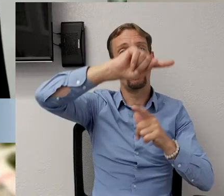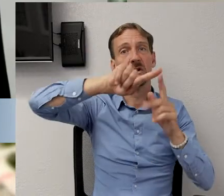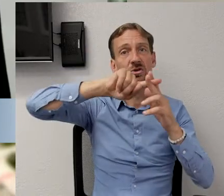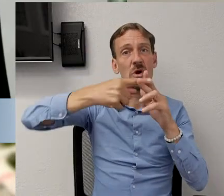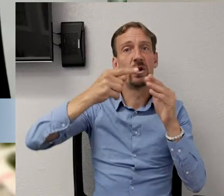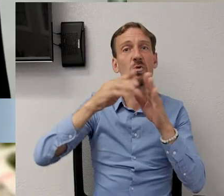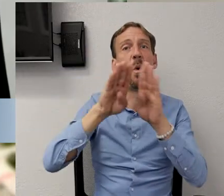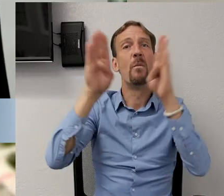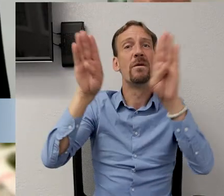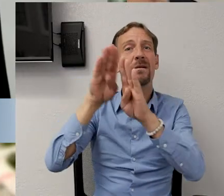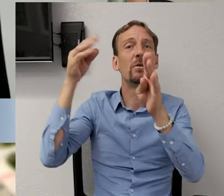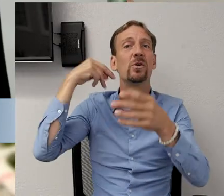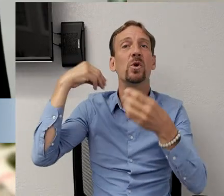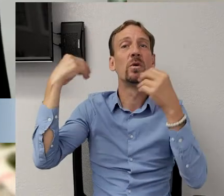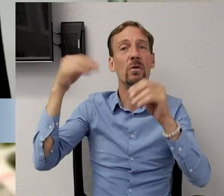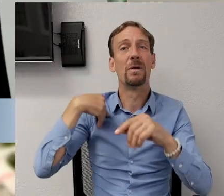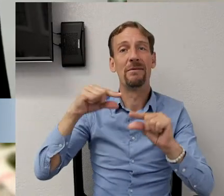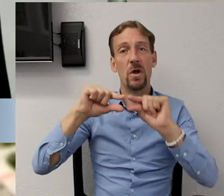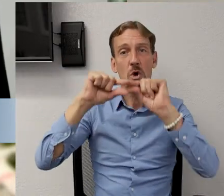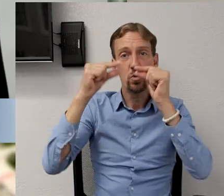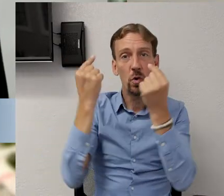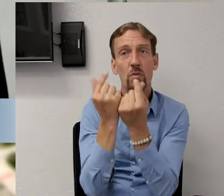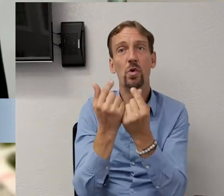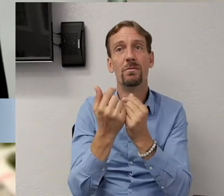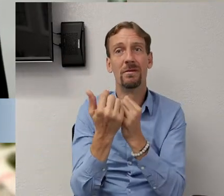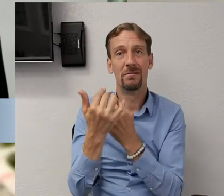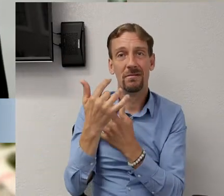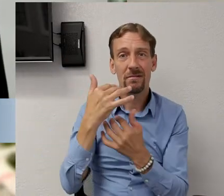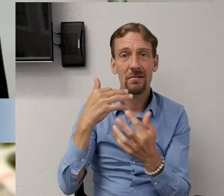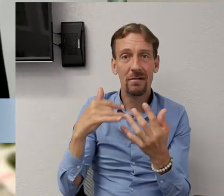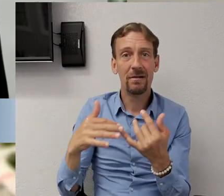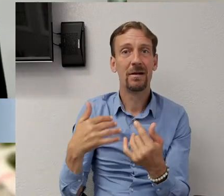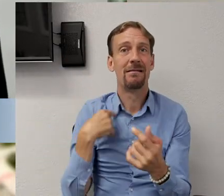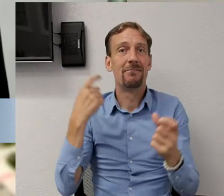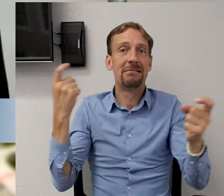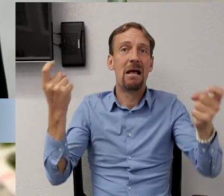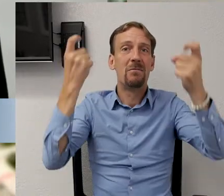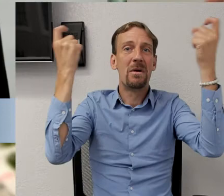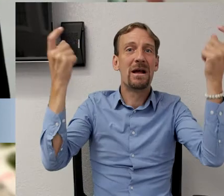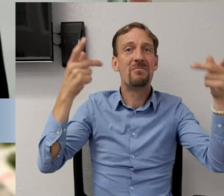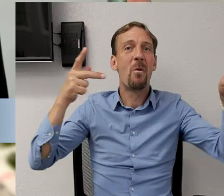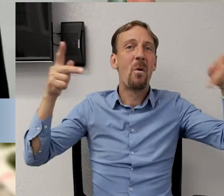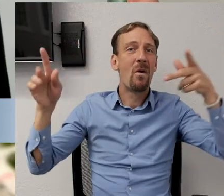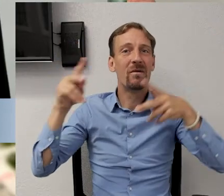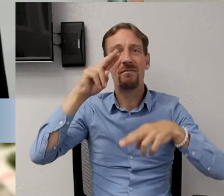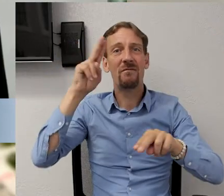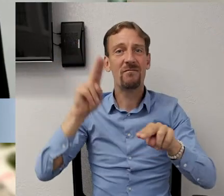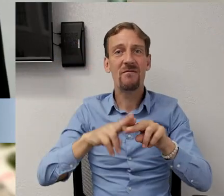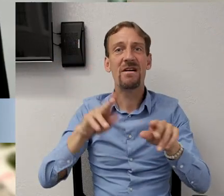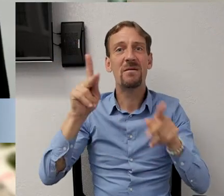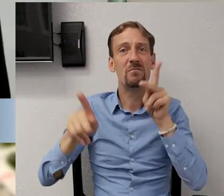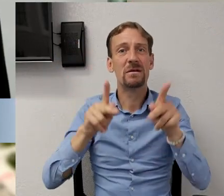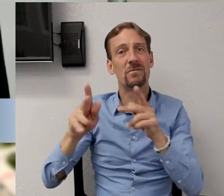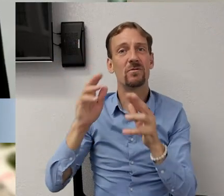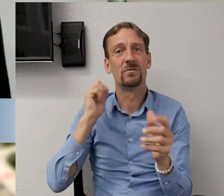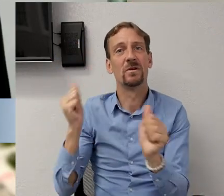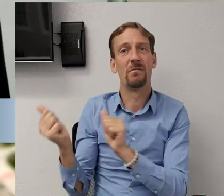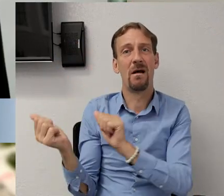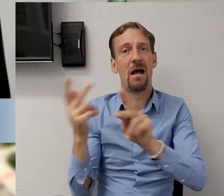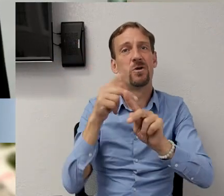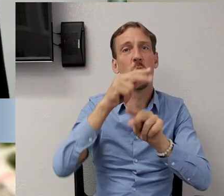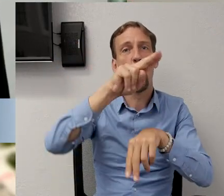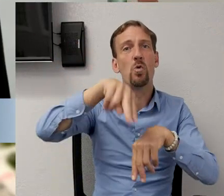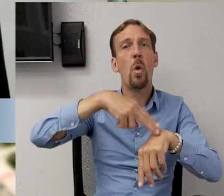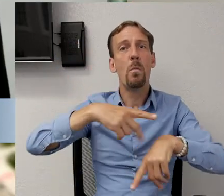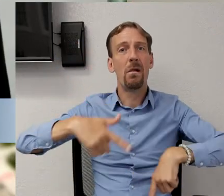to having, you know, group practices. We start having celebrations, and people start returning, and, you